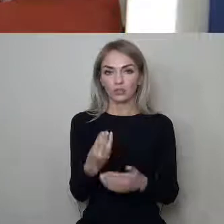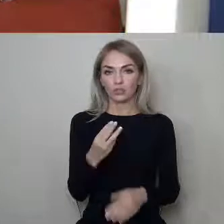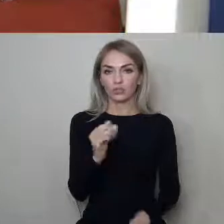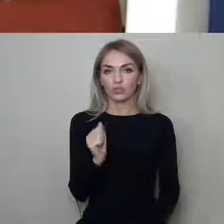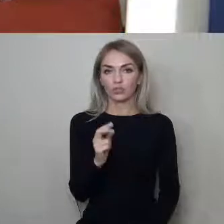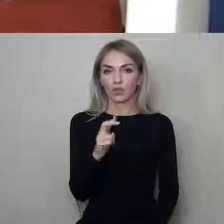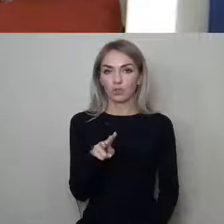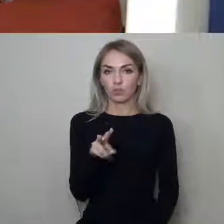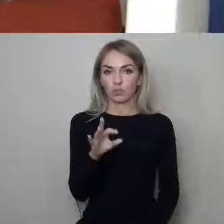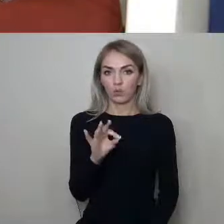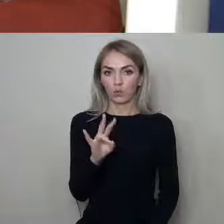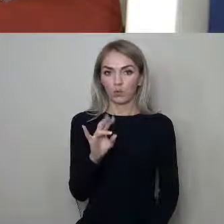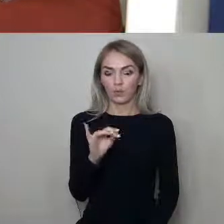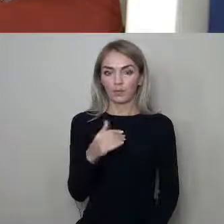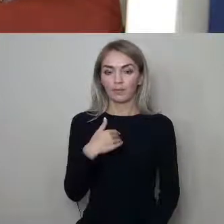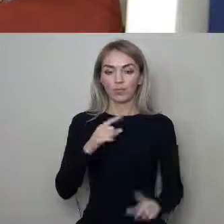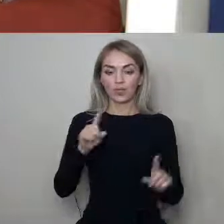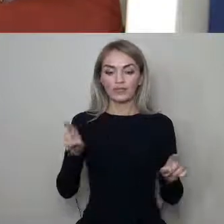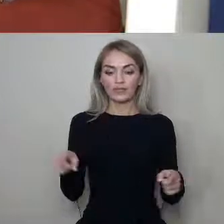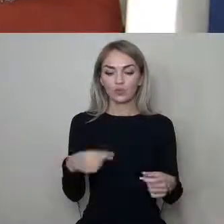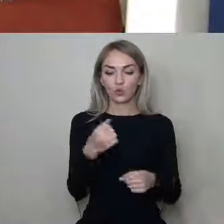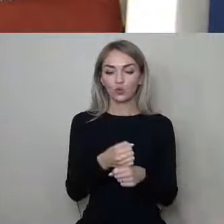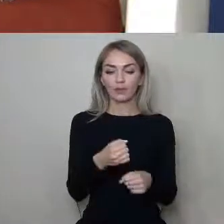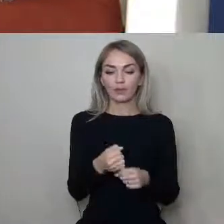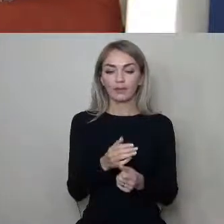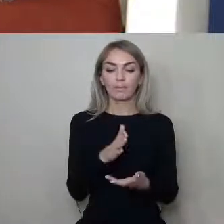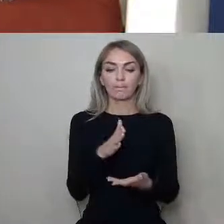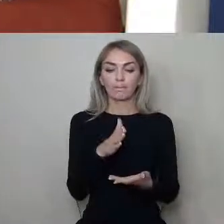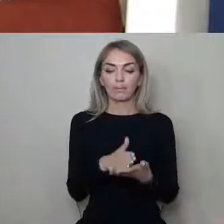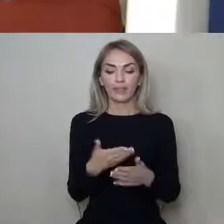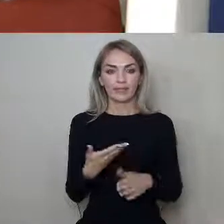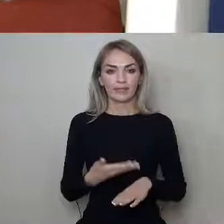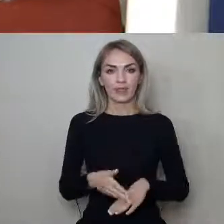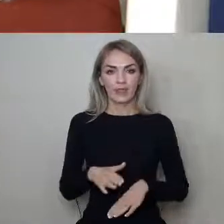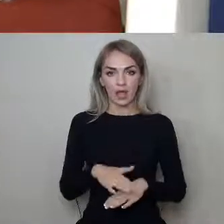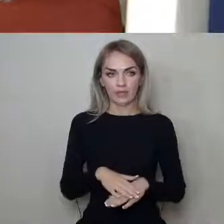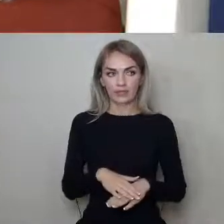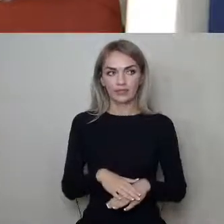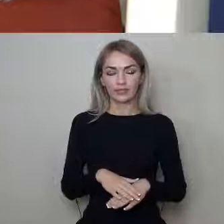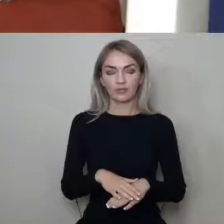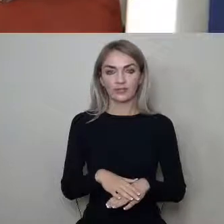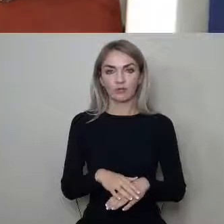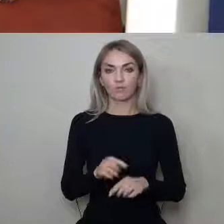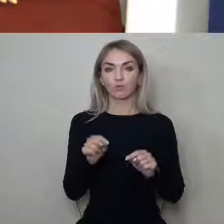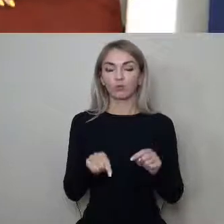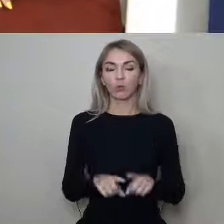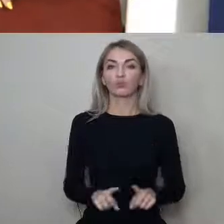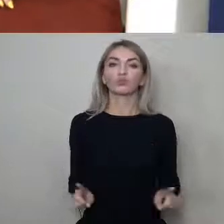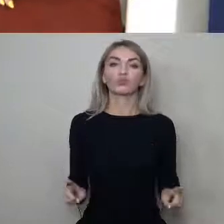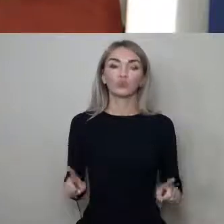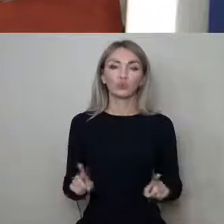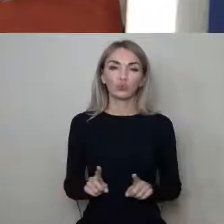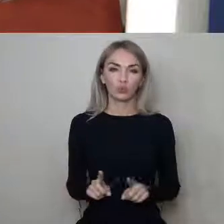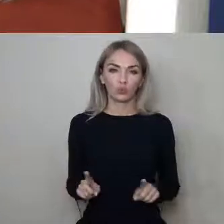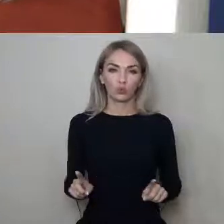have templates to do that. There is a complexity there, though,